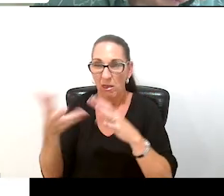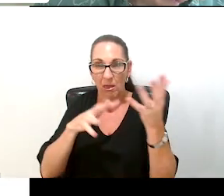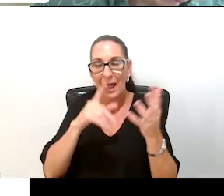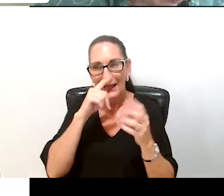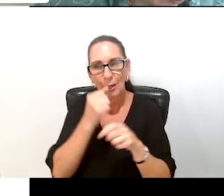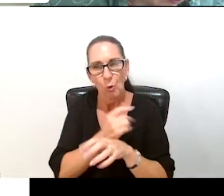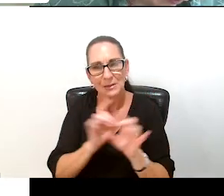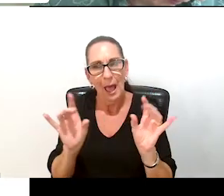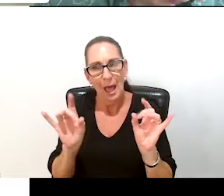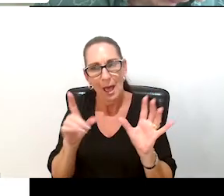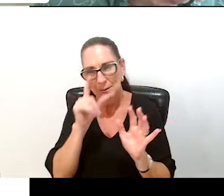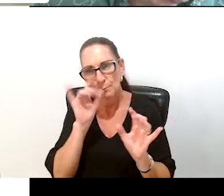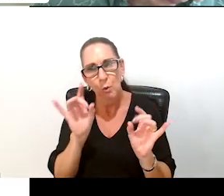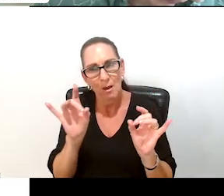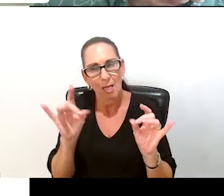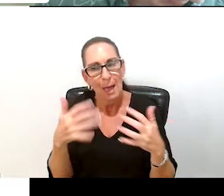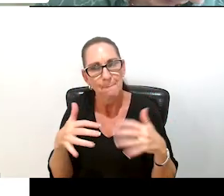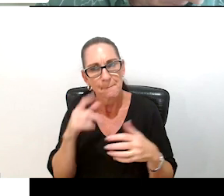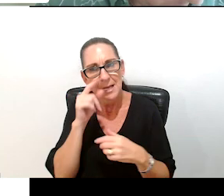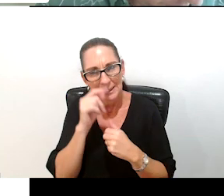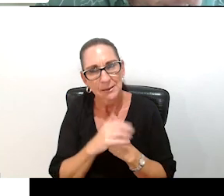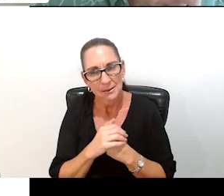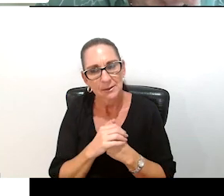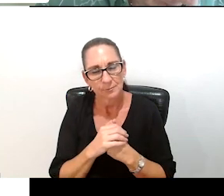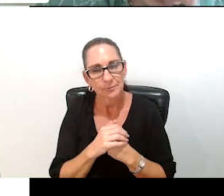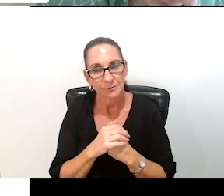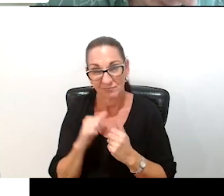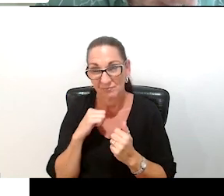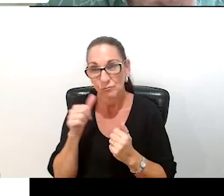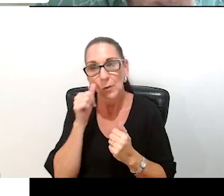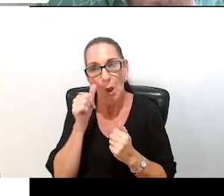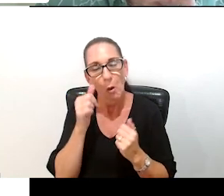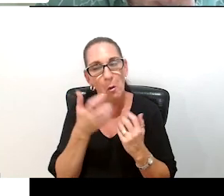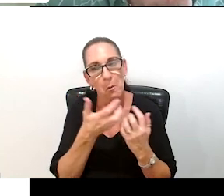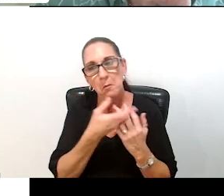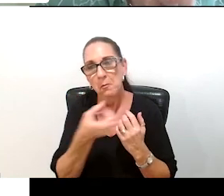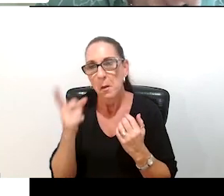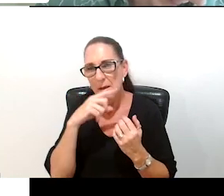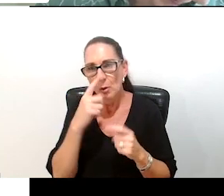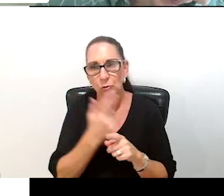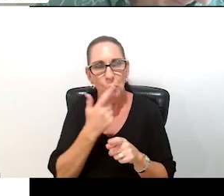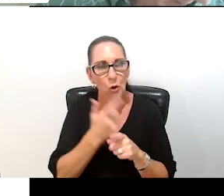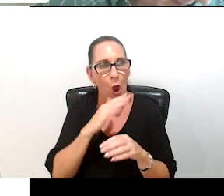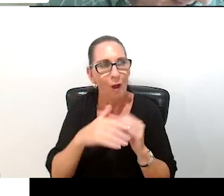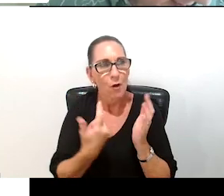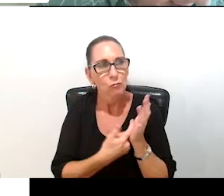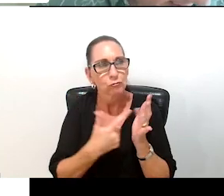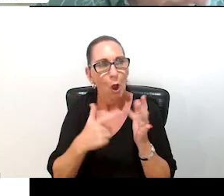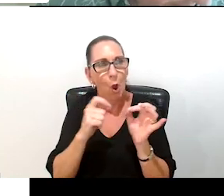cause harm. I know that people talk about the robo-debt